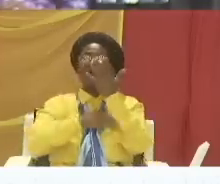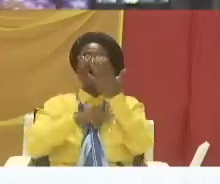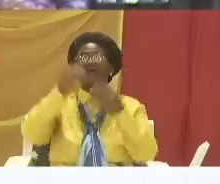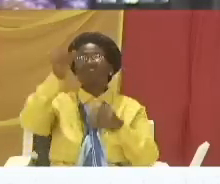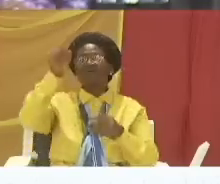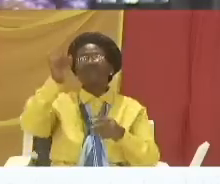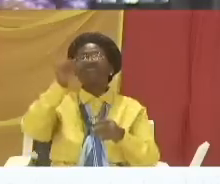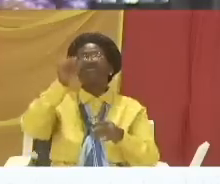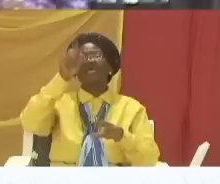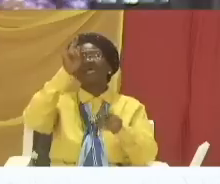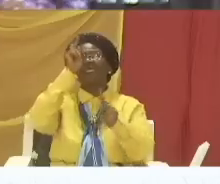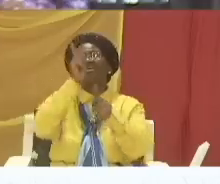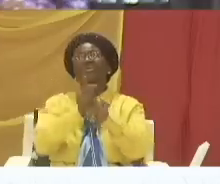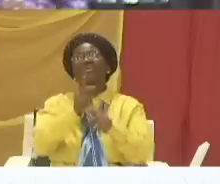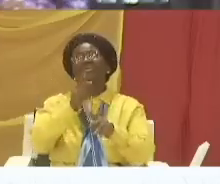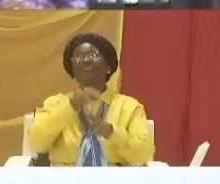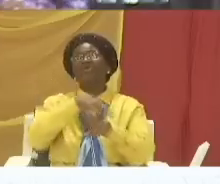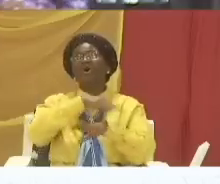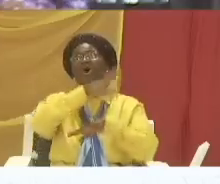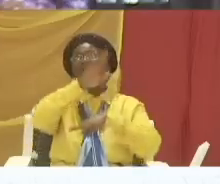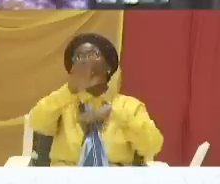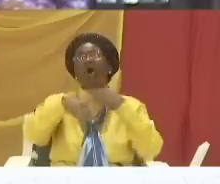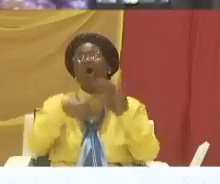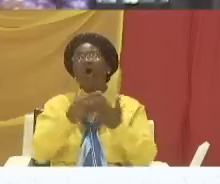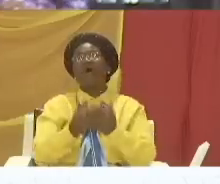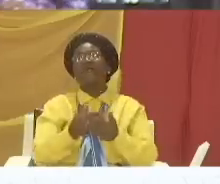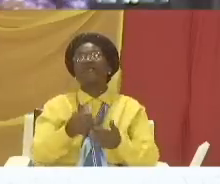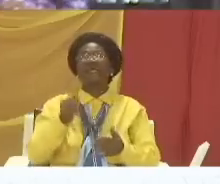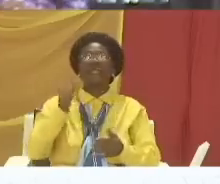Keep all his statutes.